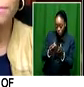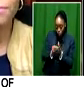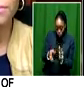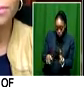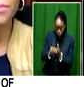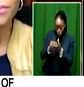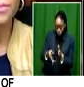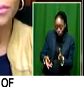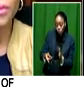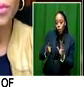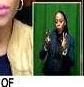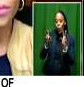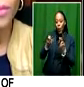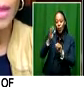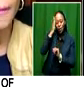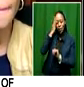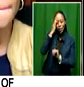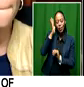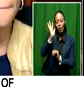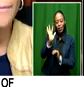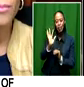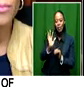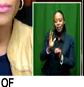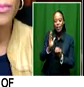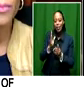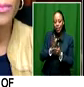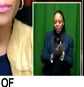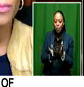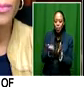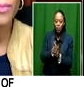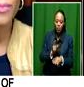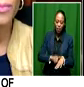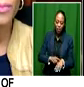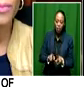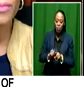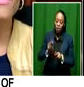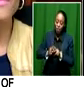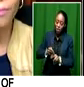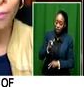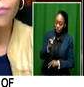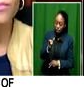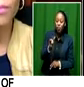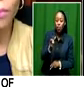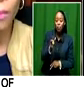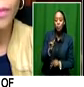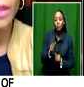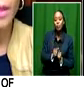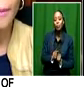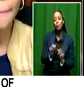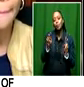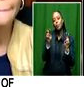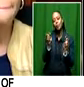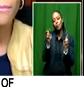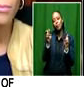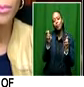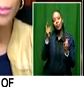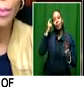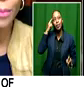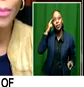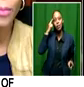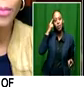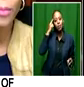know, there's this quote, and I know it's gonna steal a bit of our time, but I'm gonna leave a final word with you. But there's this quote that's jumping out